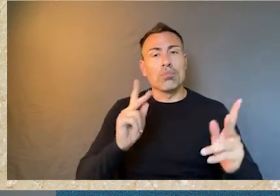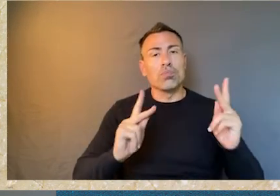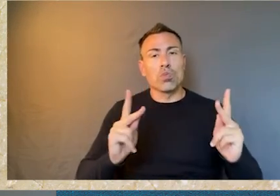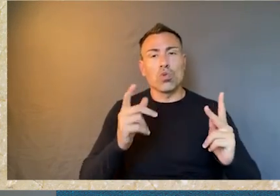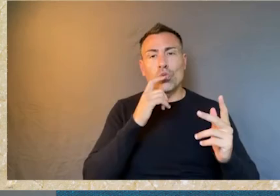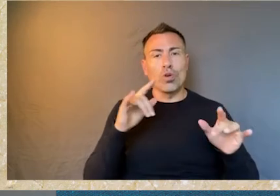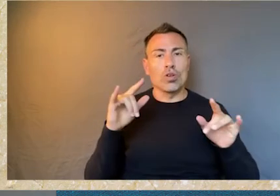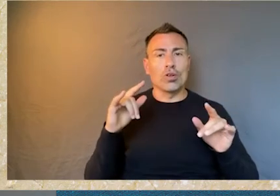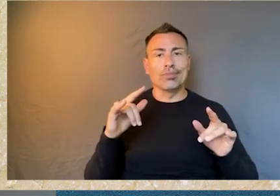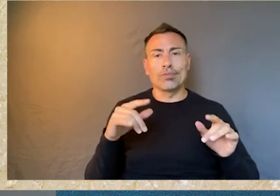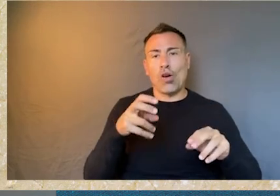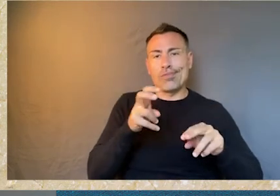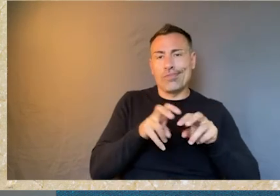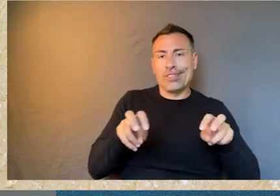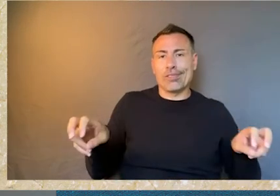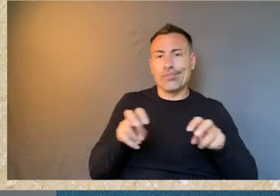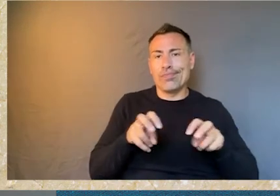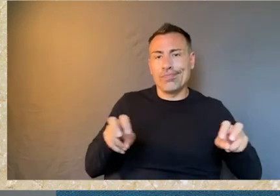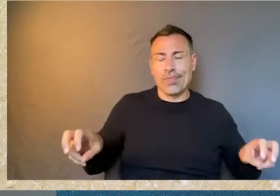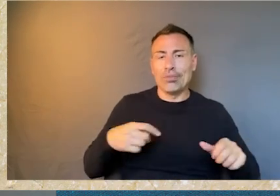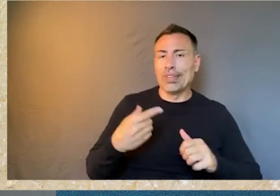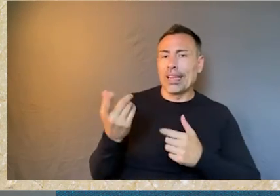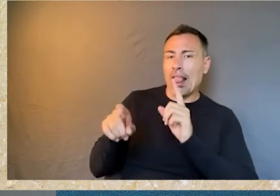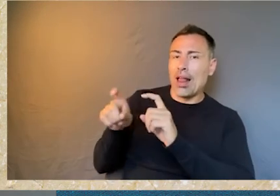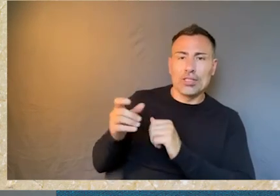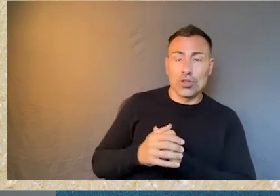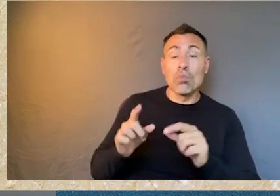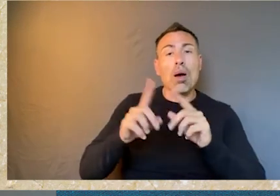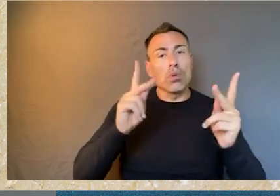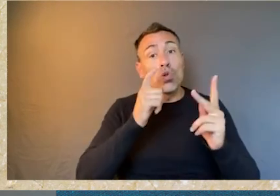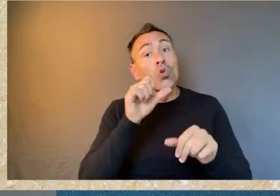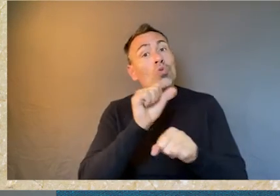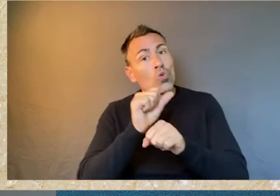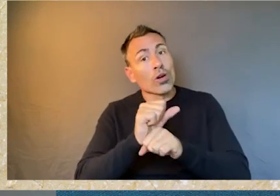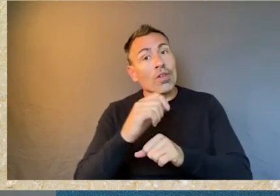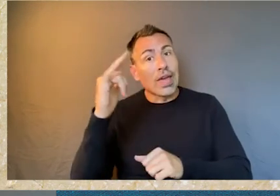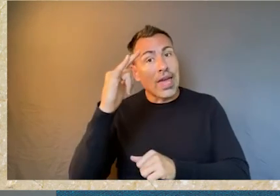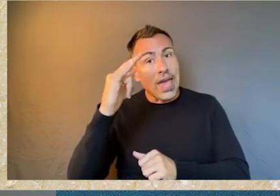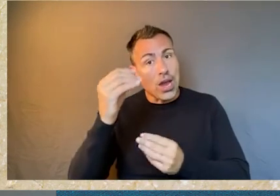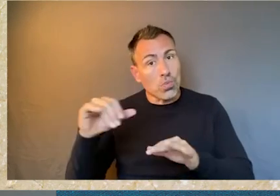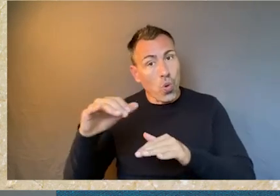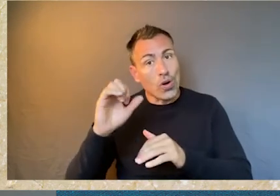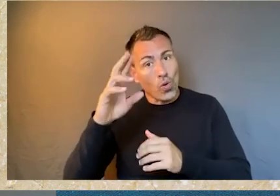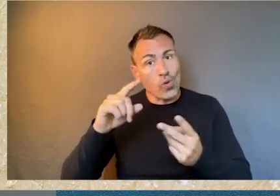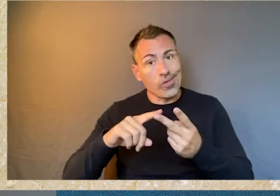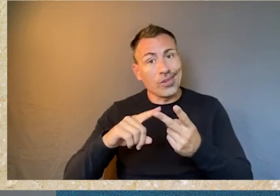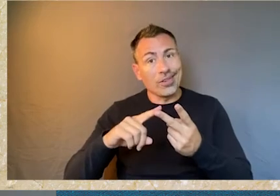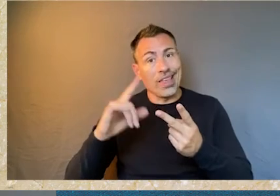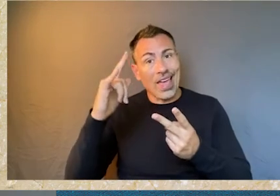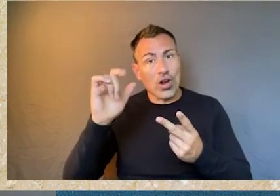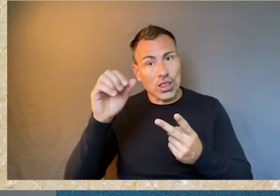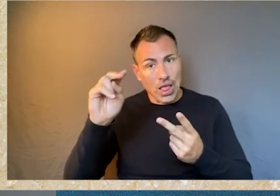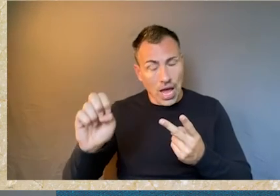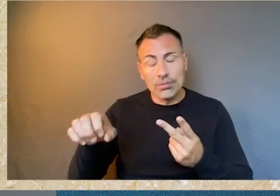right to ask you, but the people that work for the airport or the airline can ask you, and a lot of times you do have to register in advance and